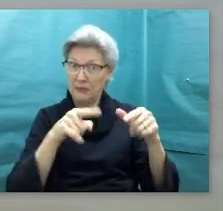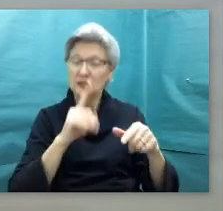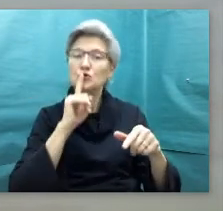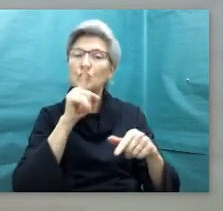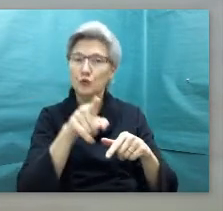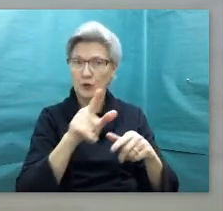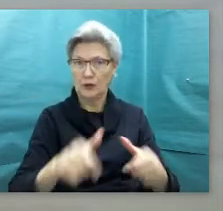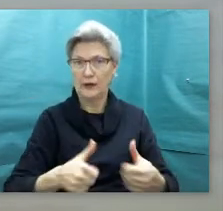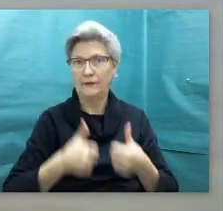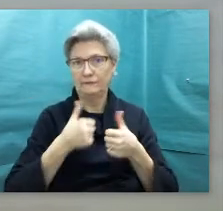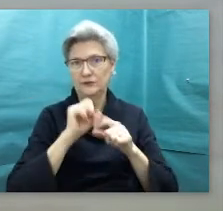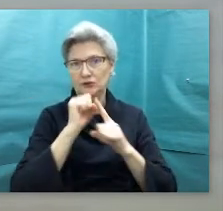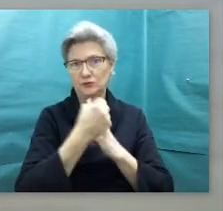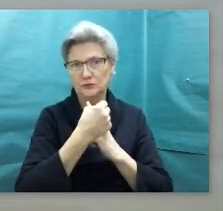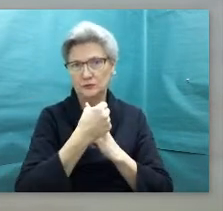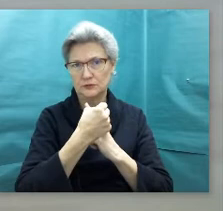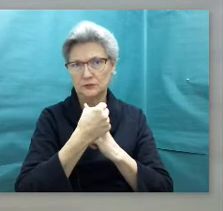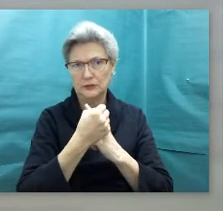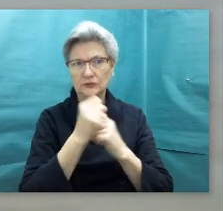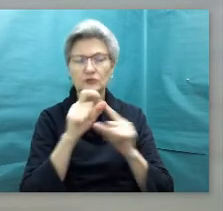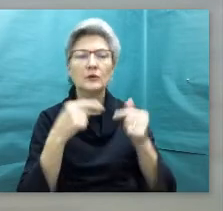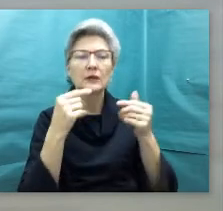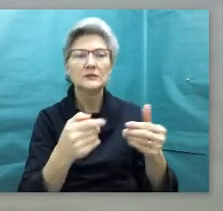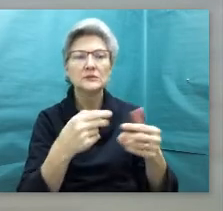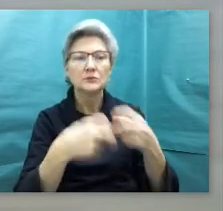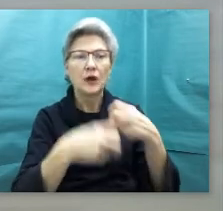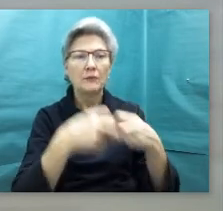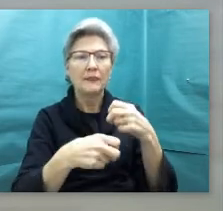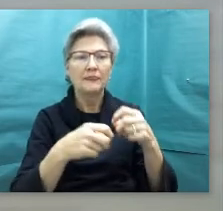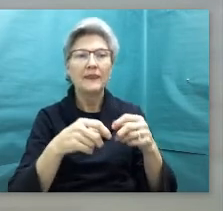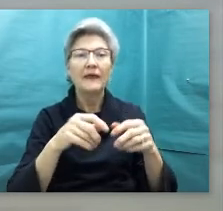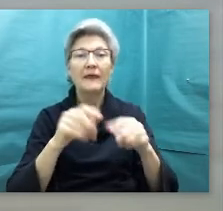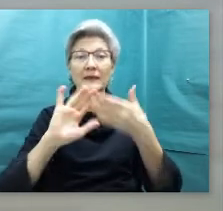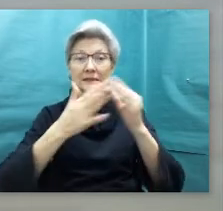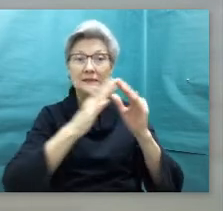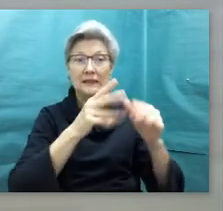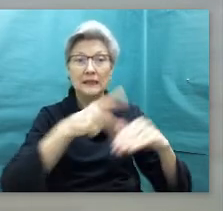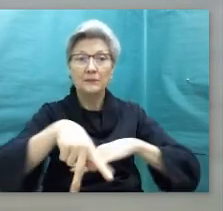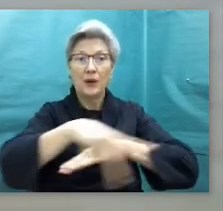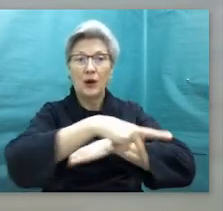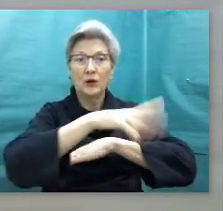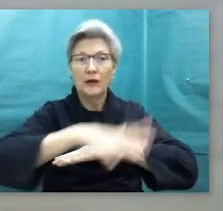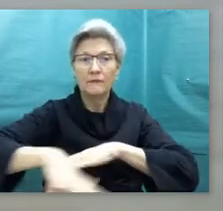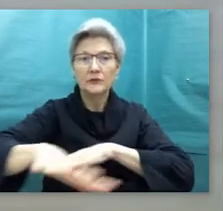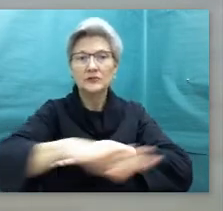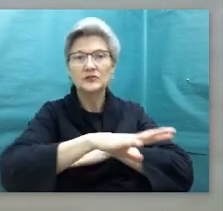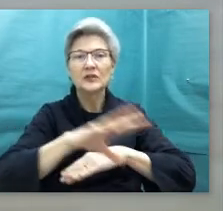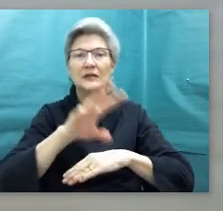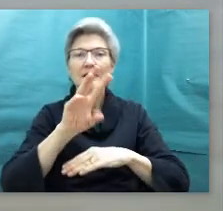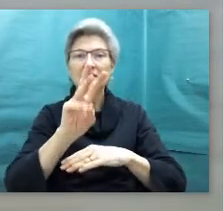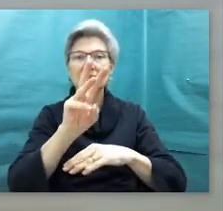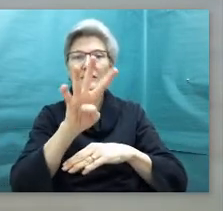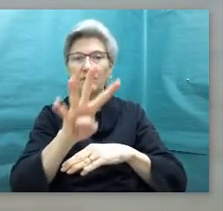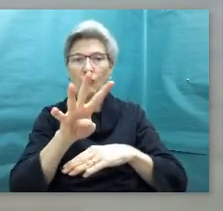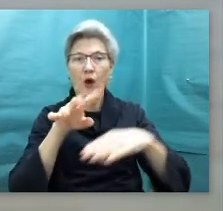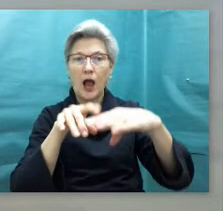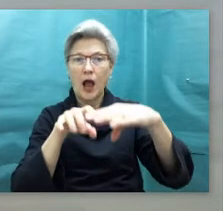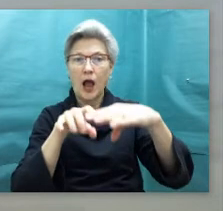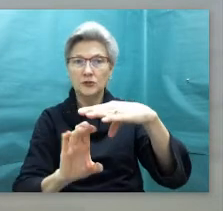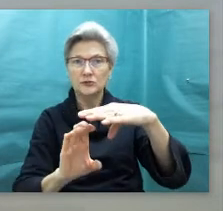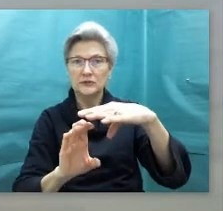different situations. So let's jump into this problem. The city park covers 64/100ths a square